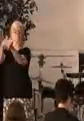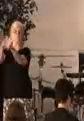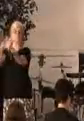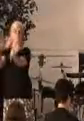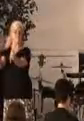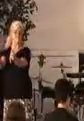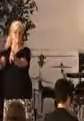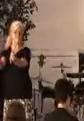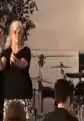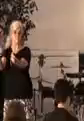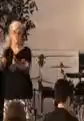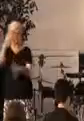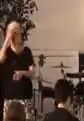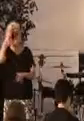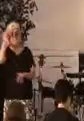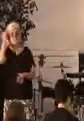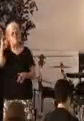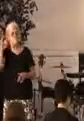Christ.